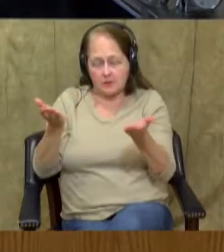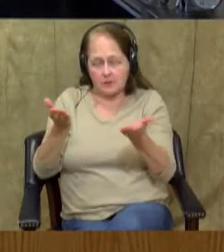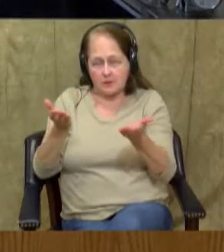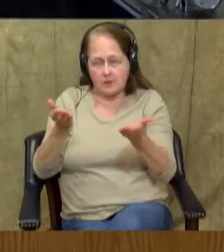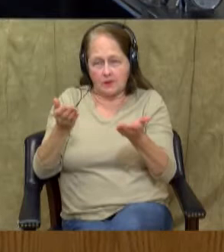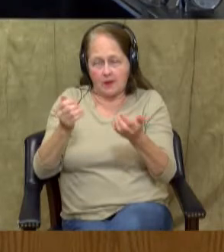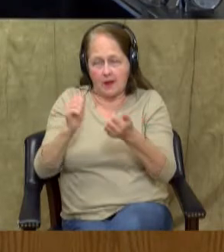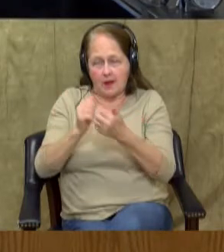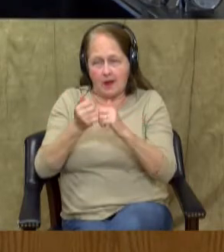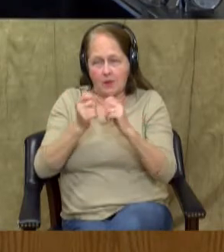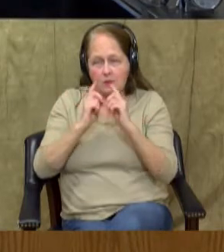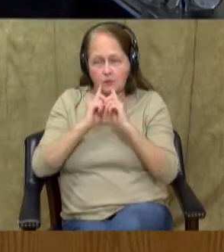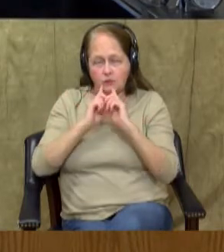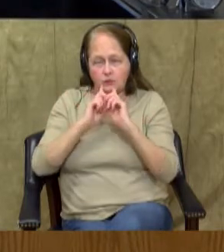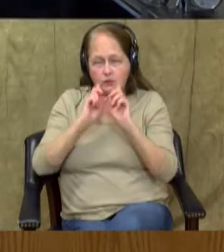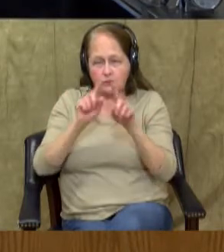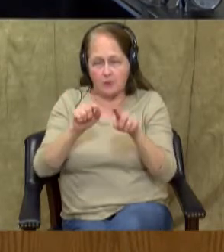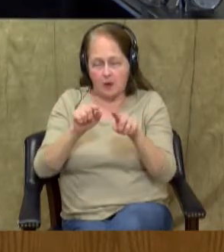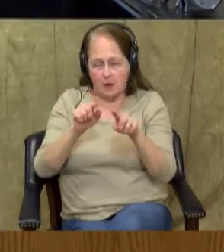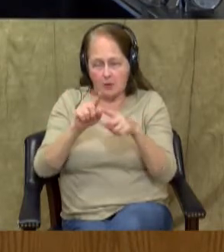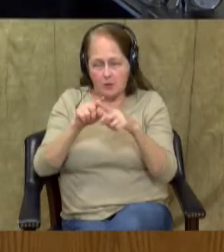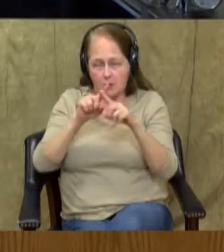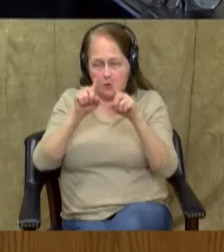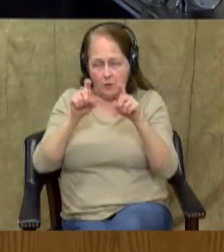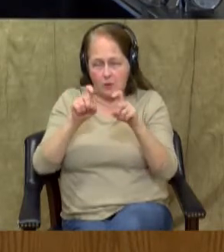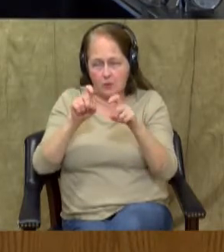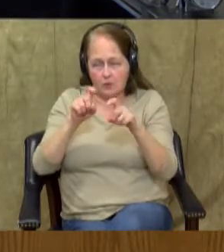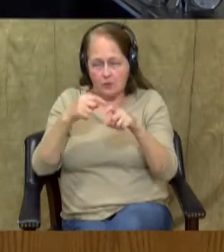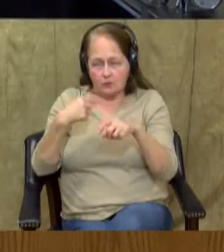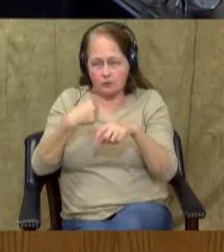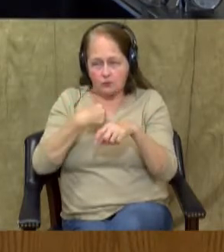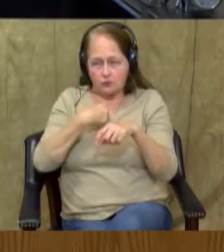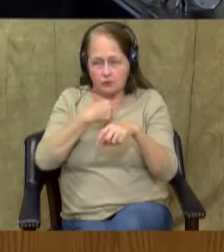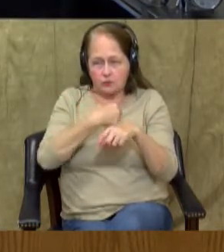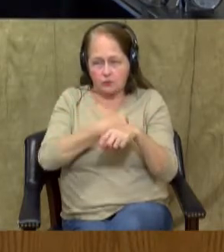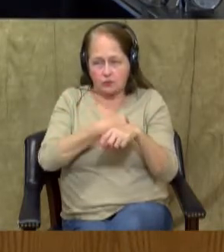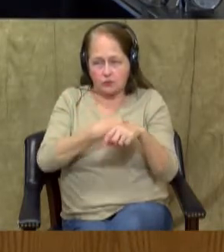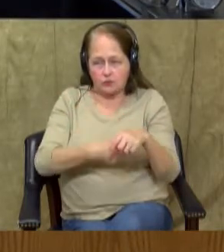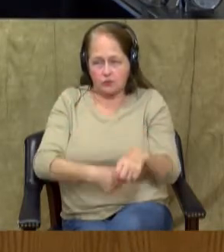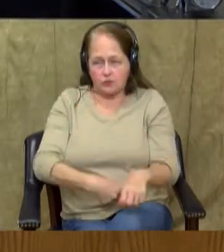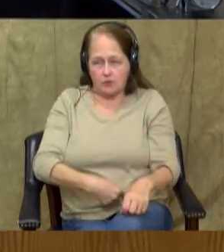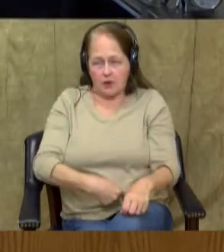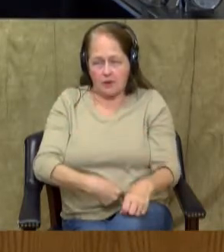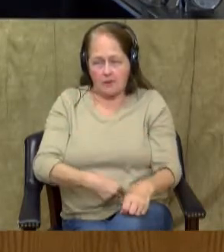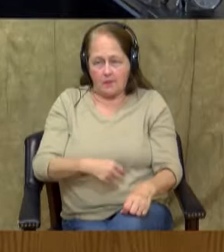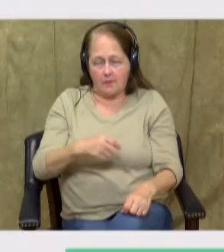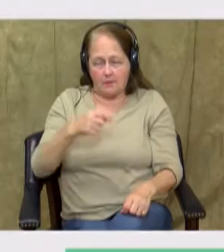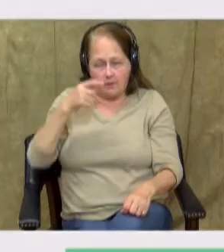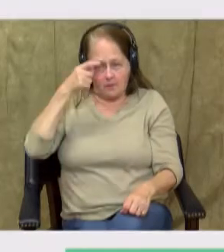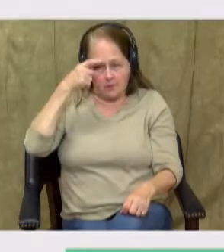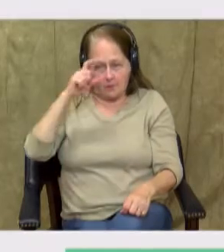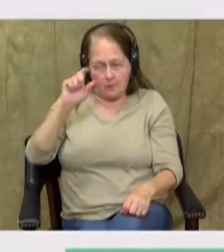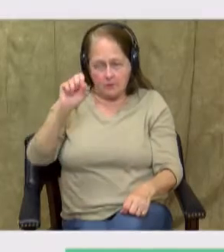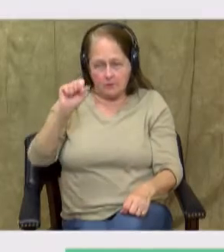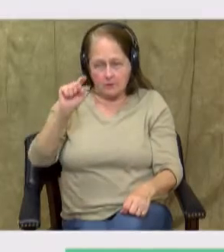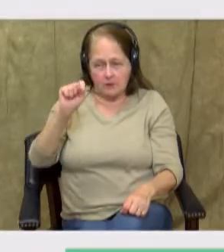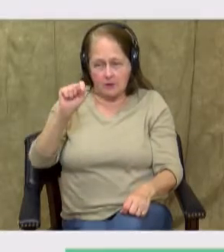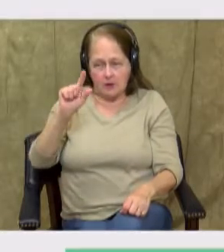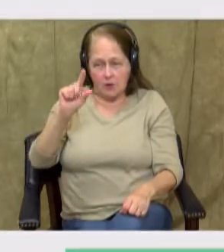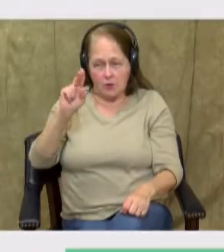responded to this question. So let's look at it. Chinese moon. It says, Belinda lives in St. Louis,